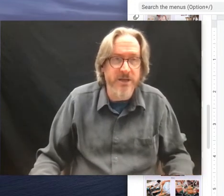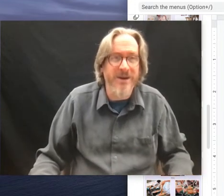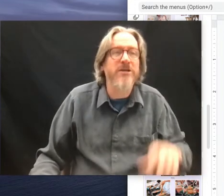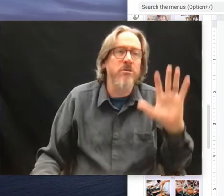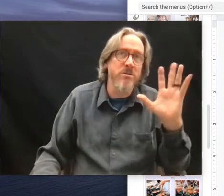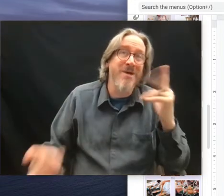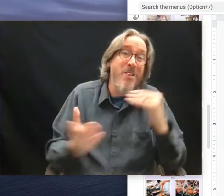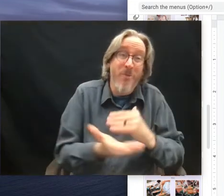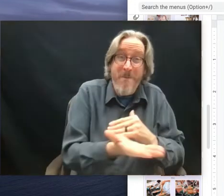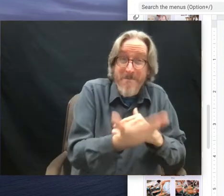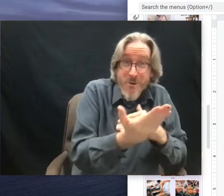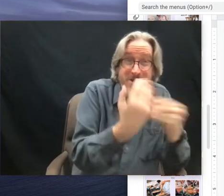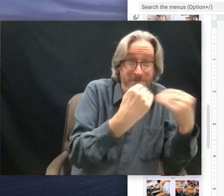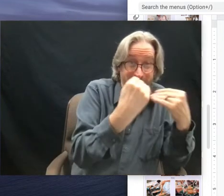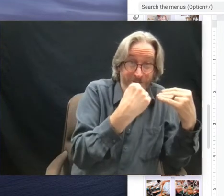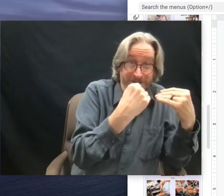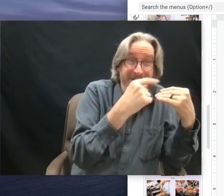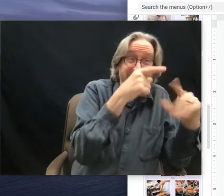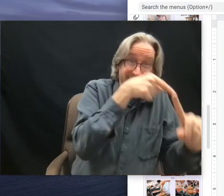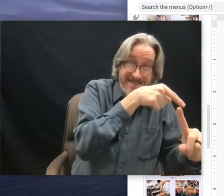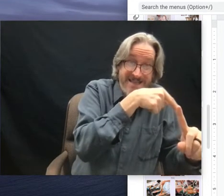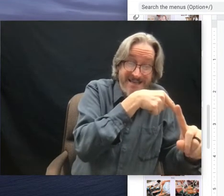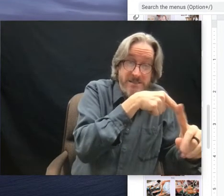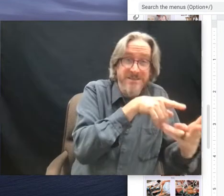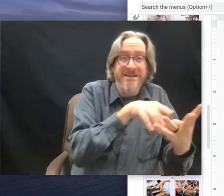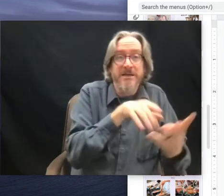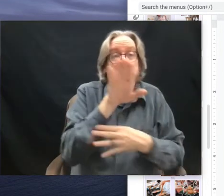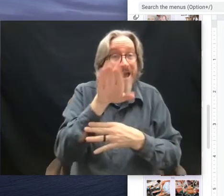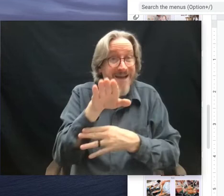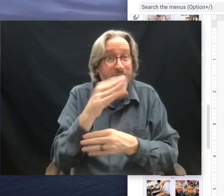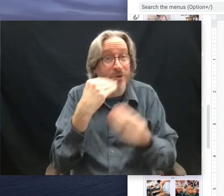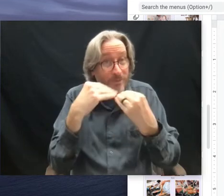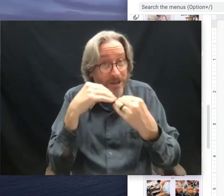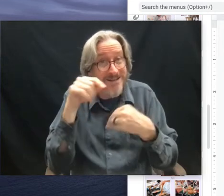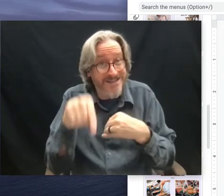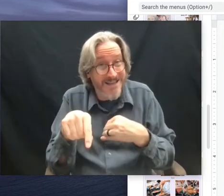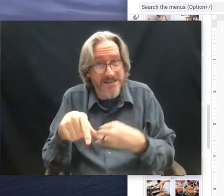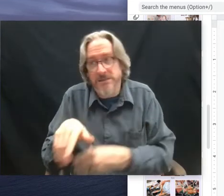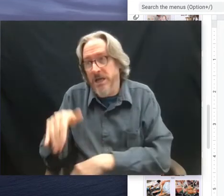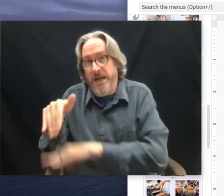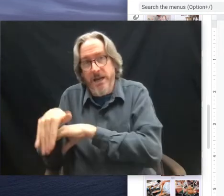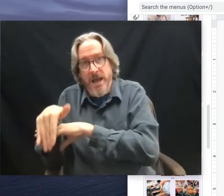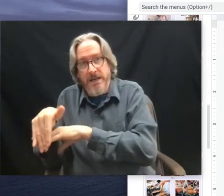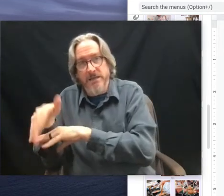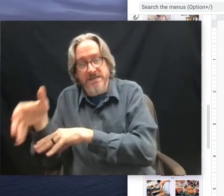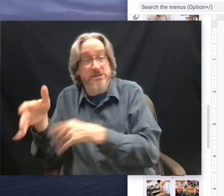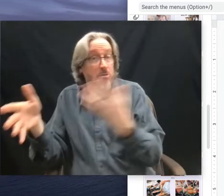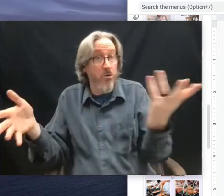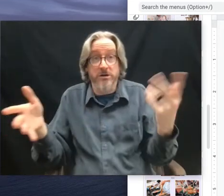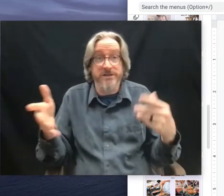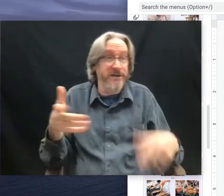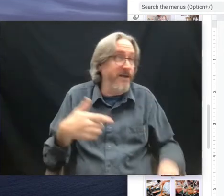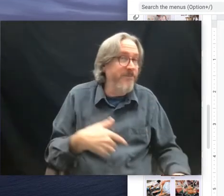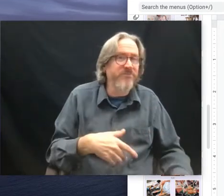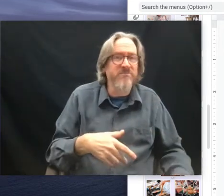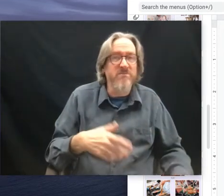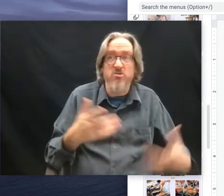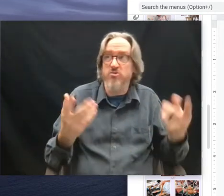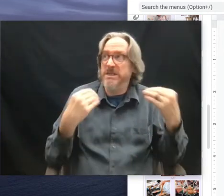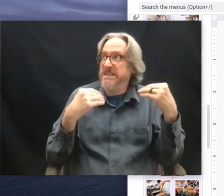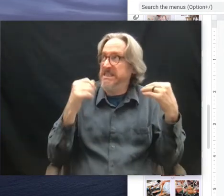about something, you're like, oh, well, my morning meal is this, afternoon meal is this, and at night is this, or you're saying